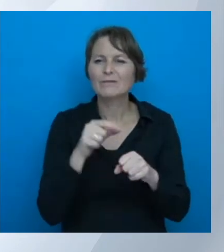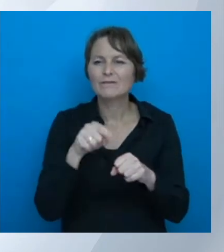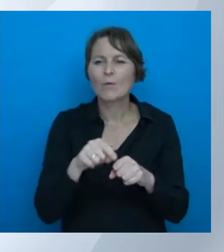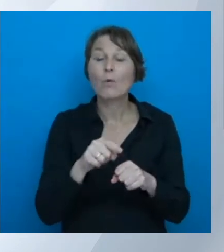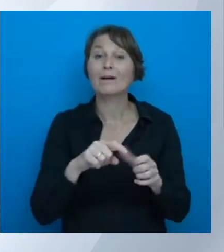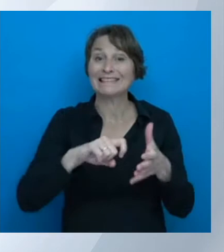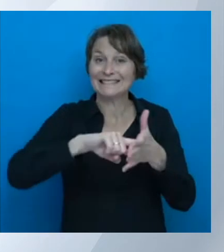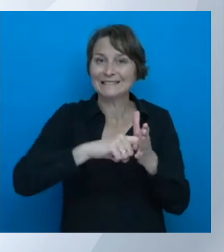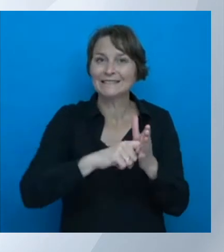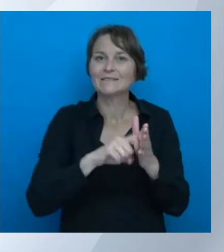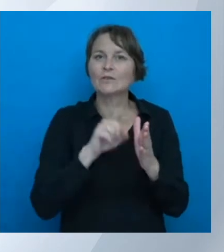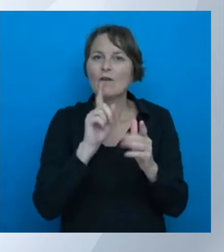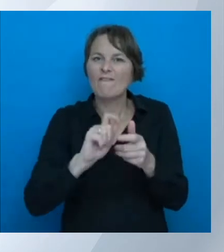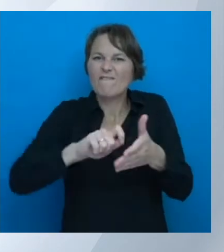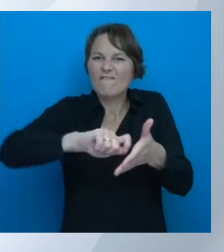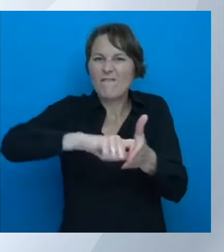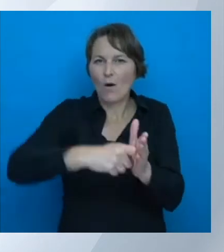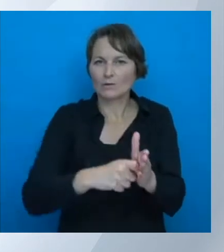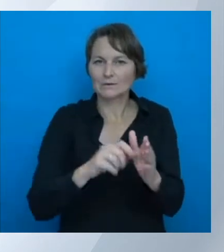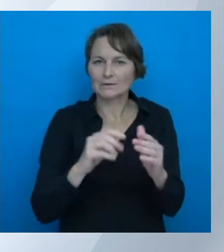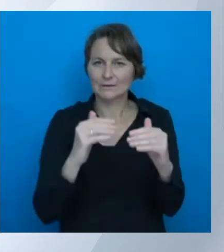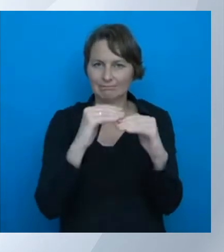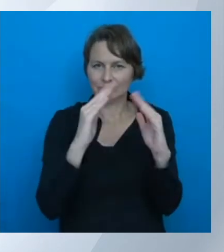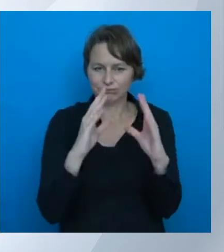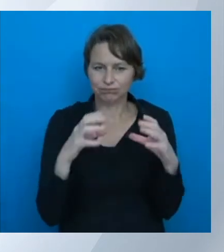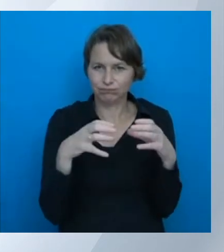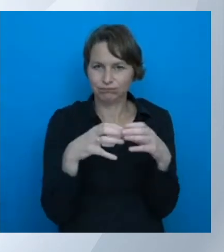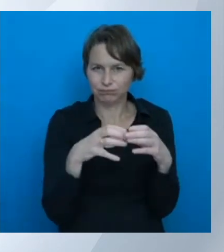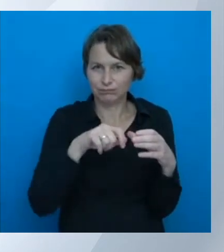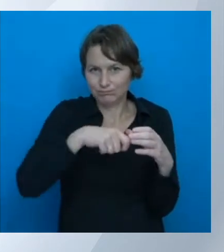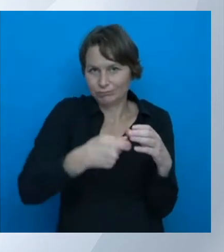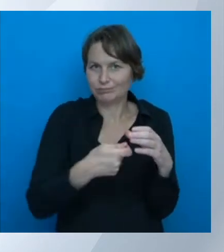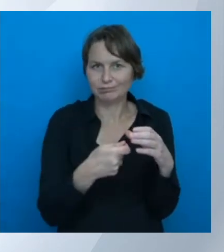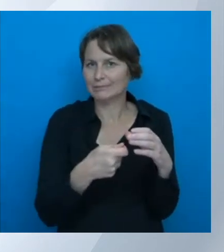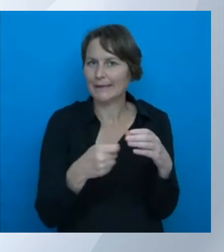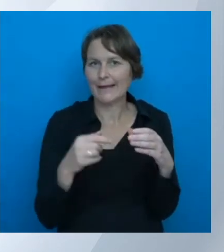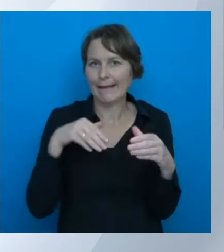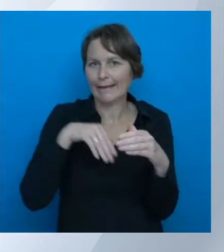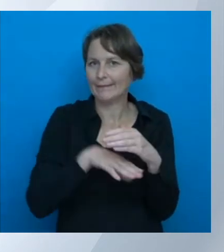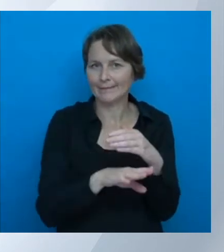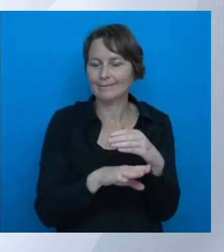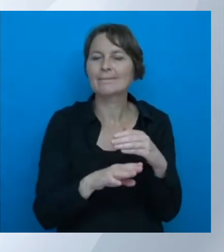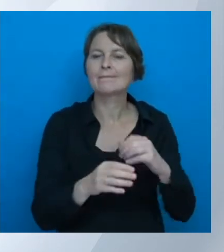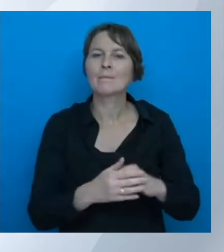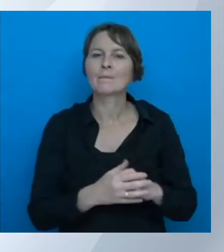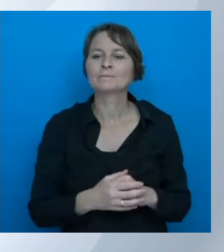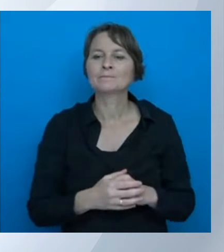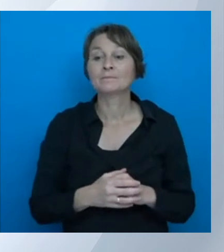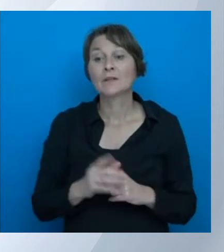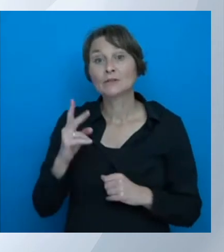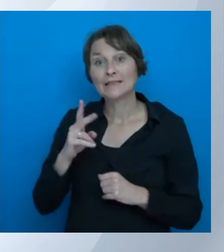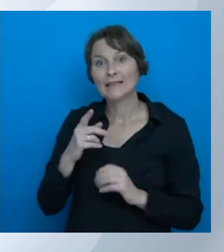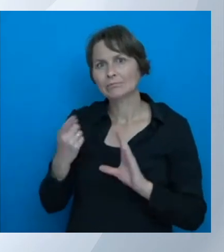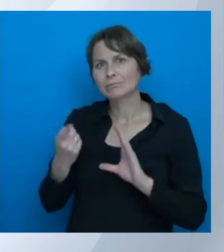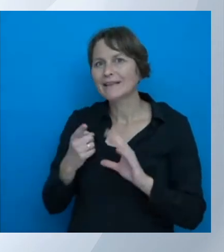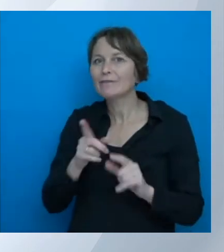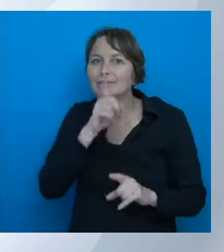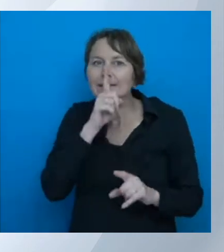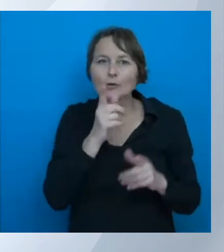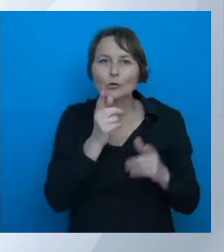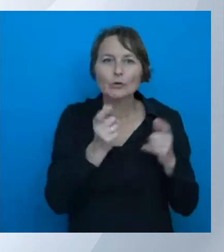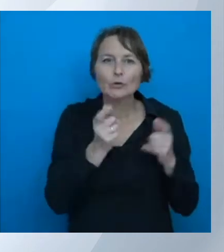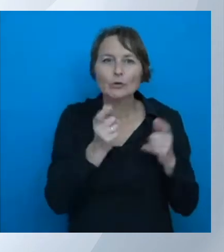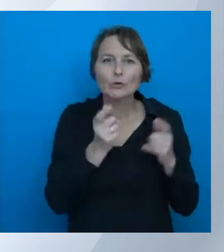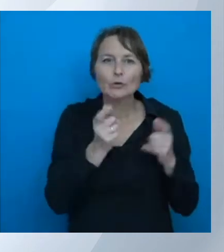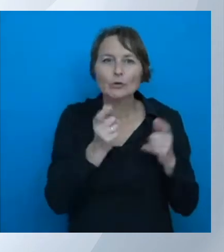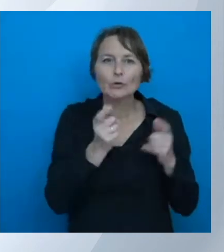that my application code is running in Azure Kubernetes Service. And then whenever I have to do any secret management and I'm using Azure Key Vault